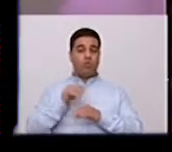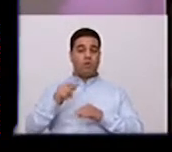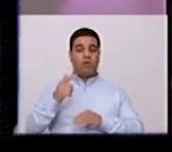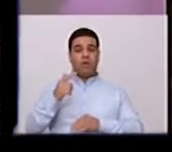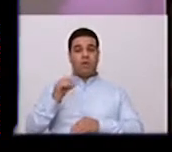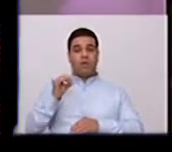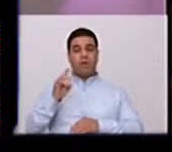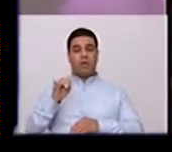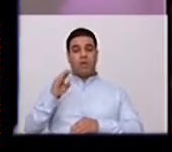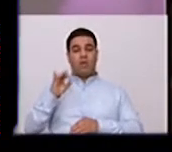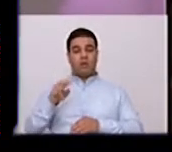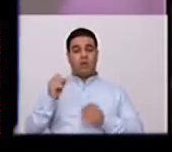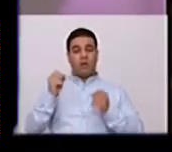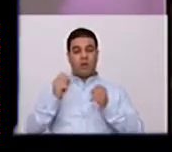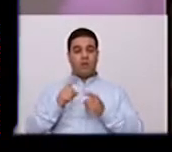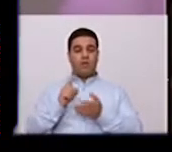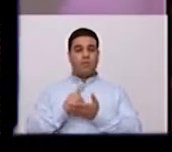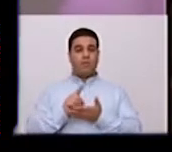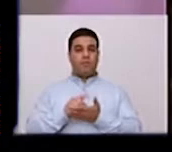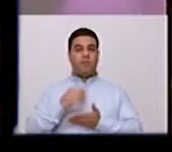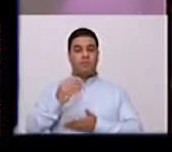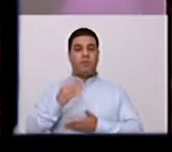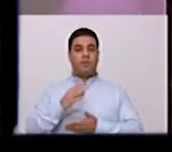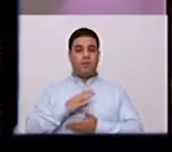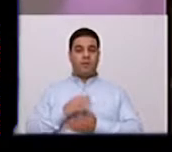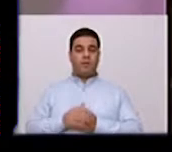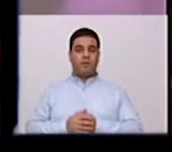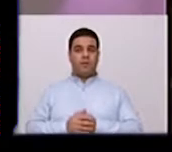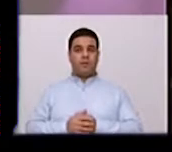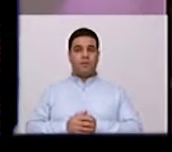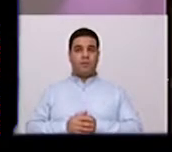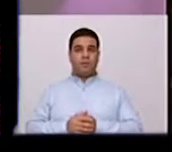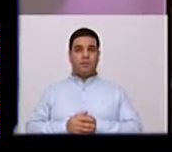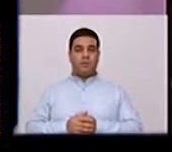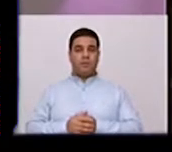genotipini aniqlash topshirig'i berilgan.